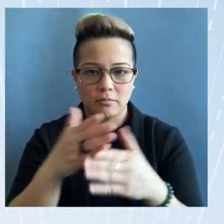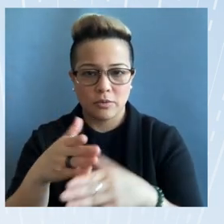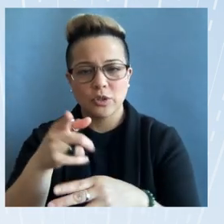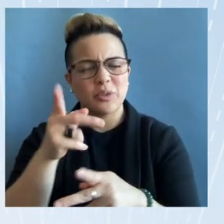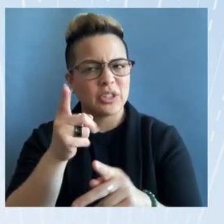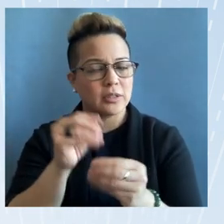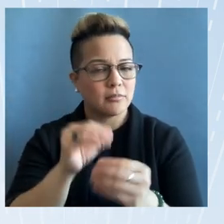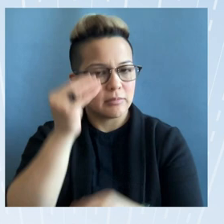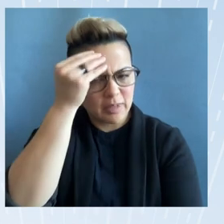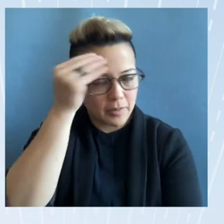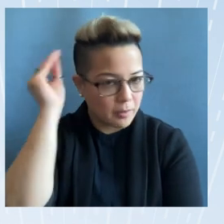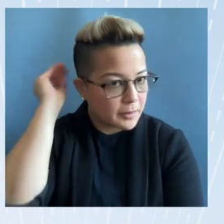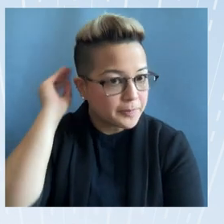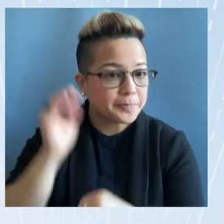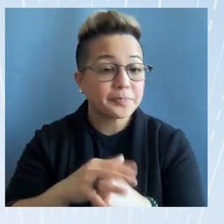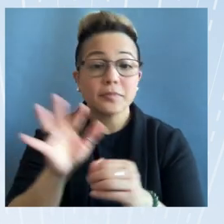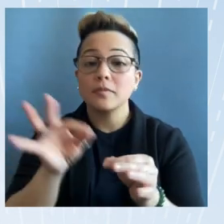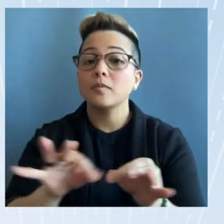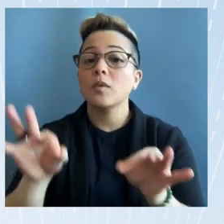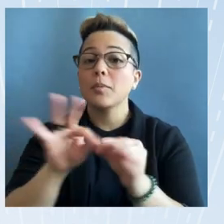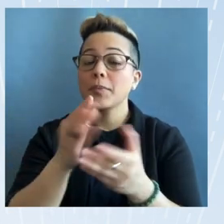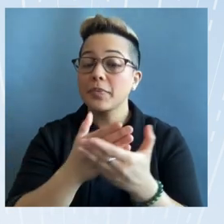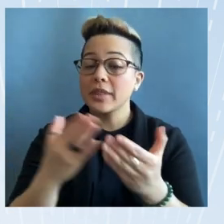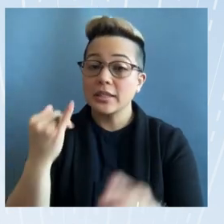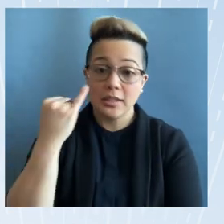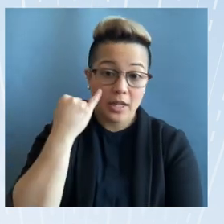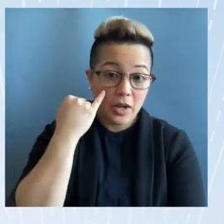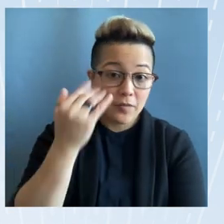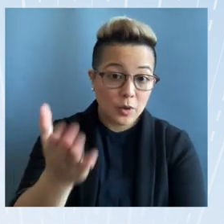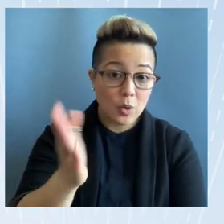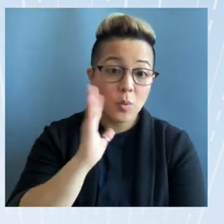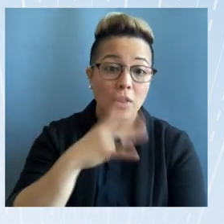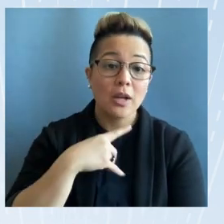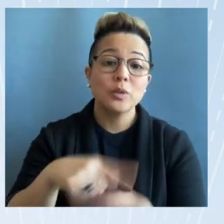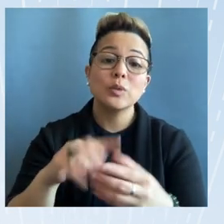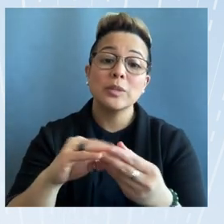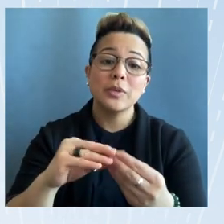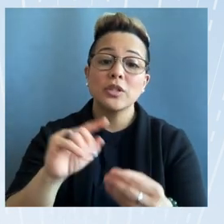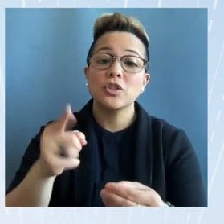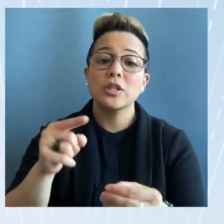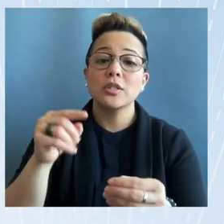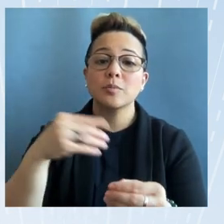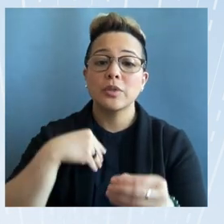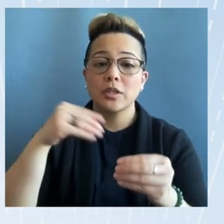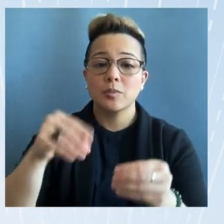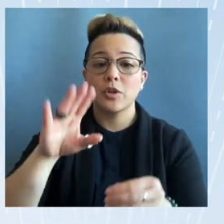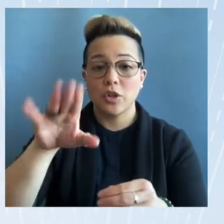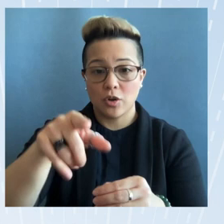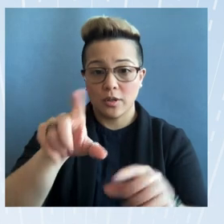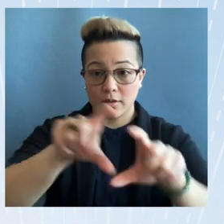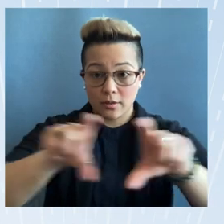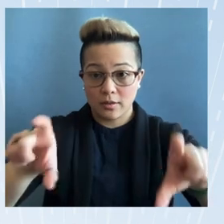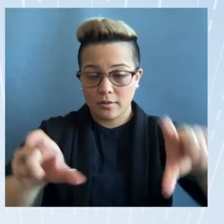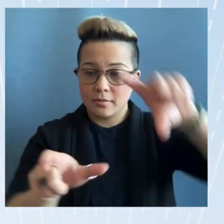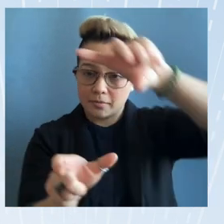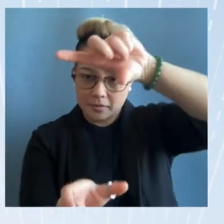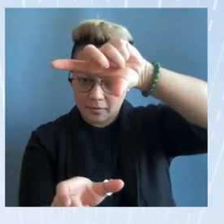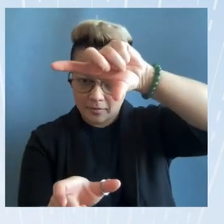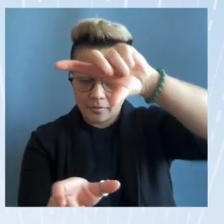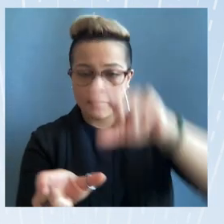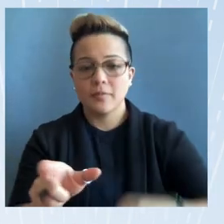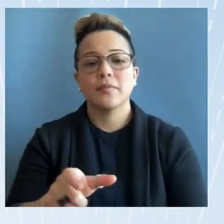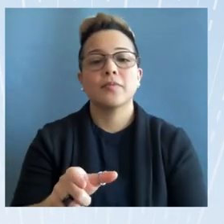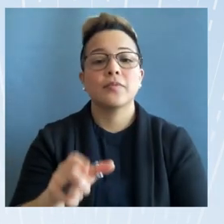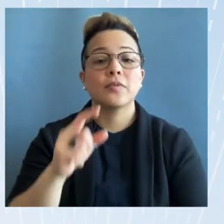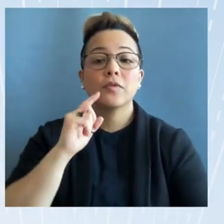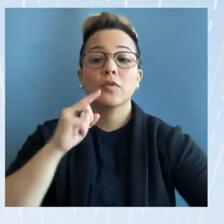mind. Important things, if you would like to speak, just please put up your tent card. For those of you,